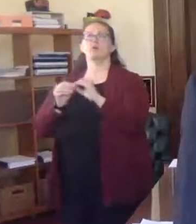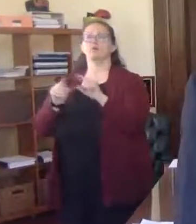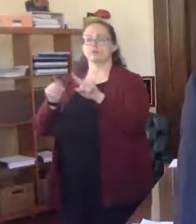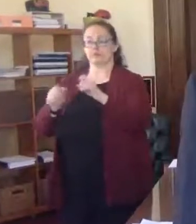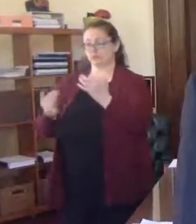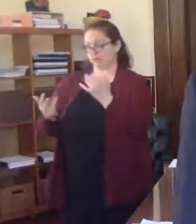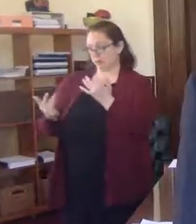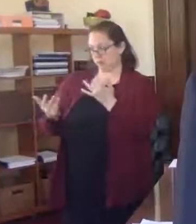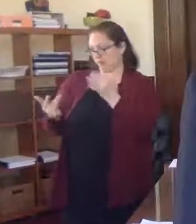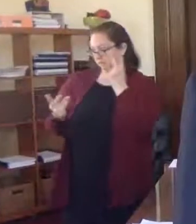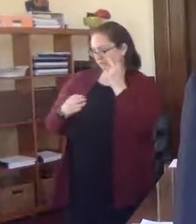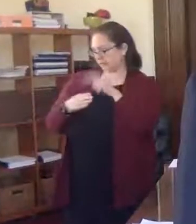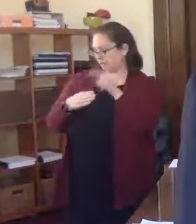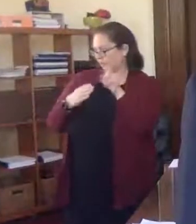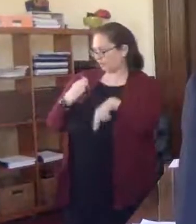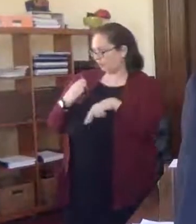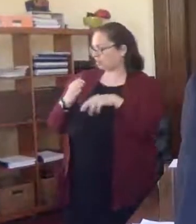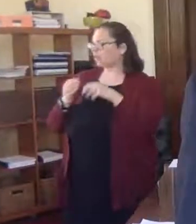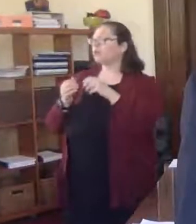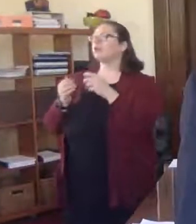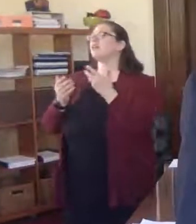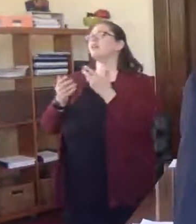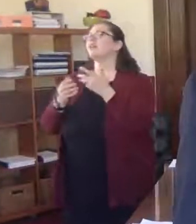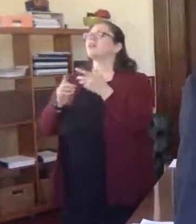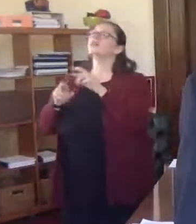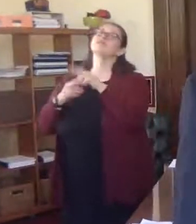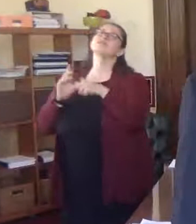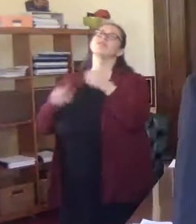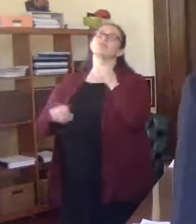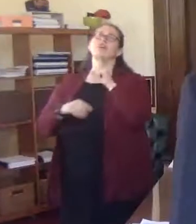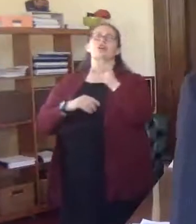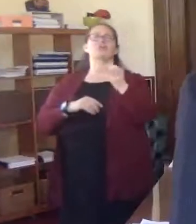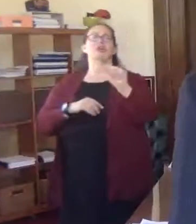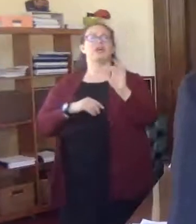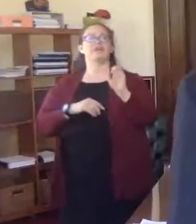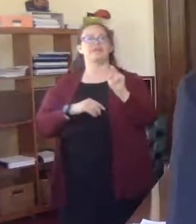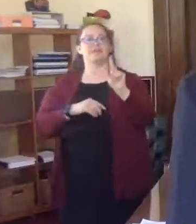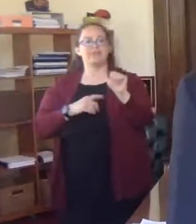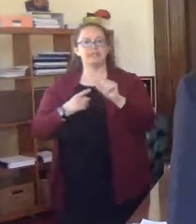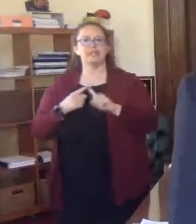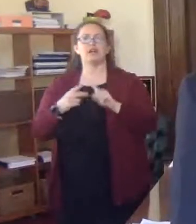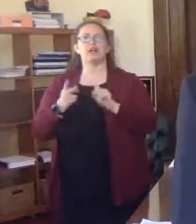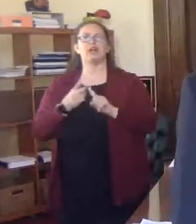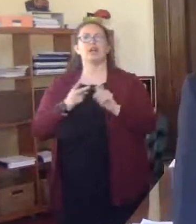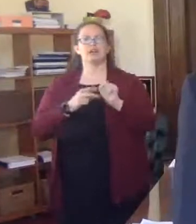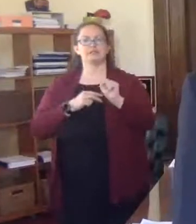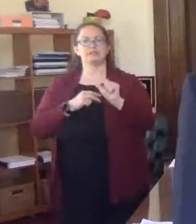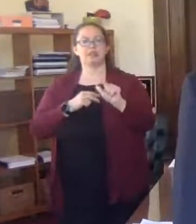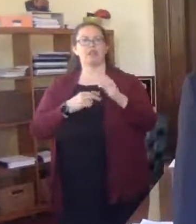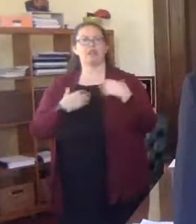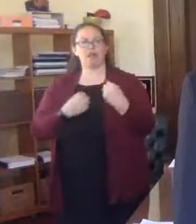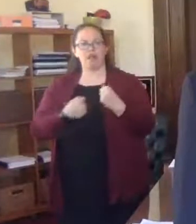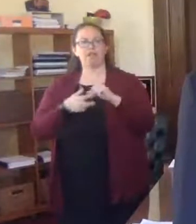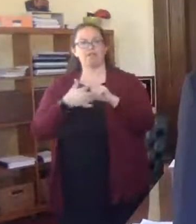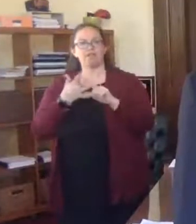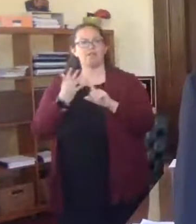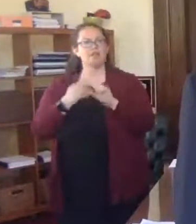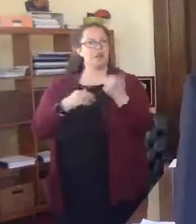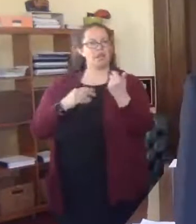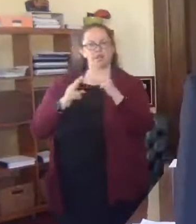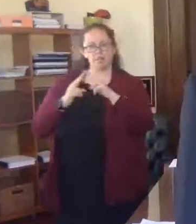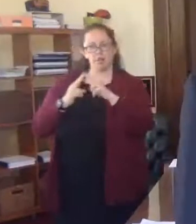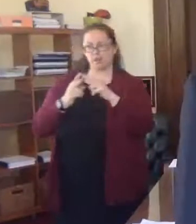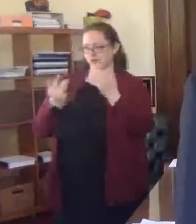pending through some of our other partners, such as Affinia Healthcare, KSTL Health, and People's Health Center. One of the questions that we got from one